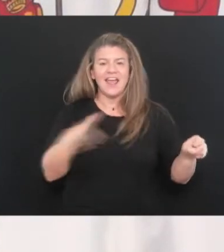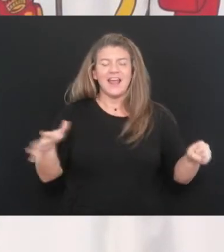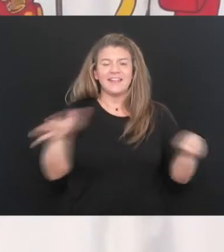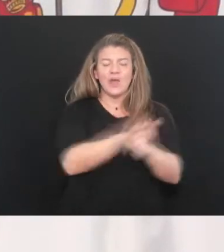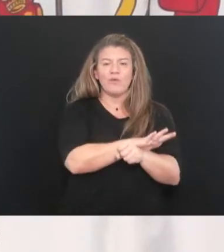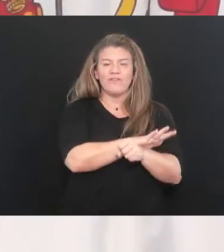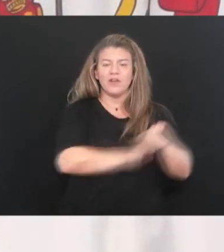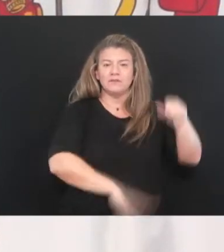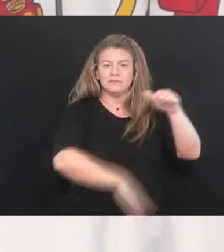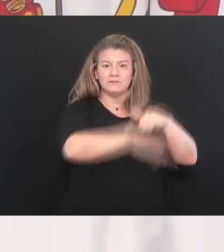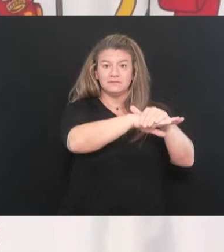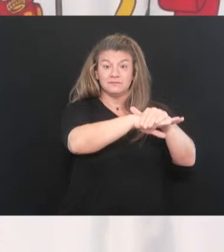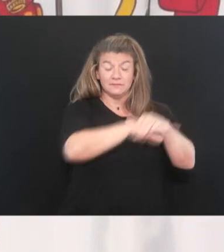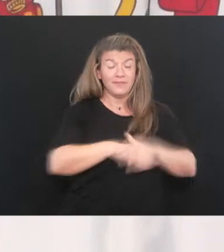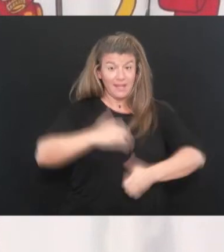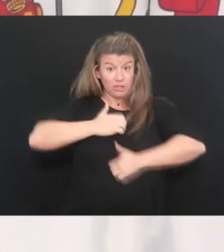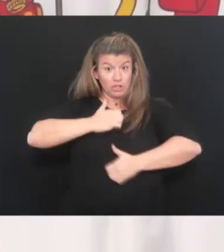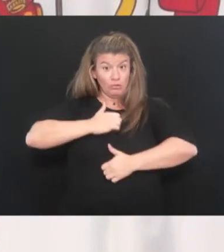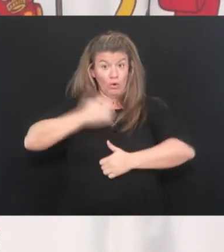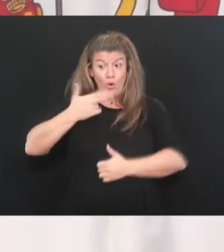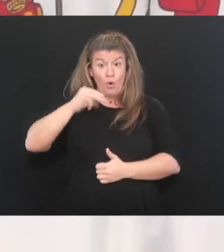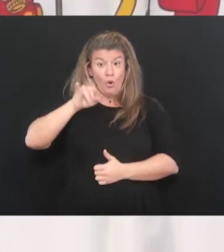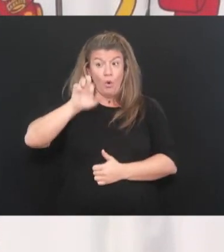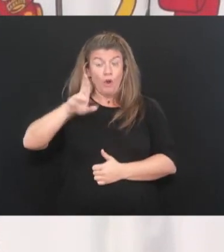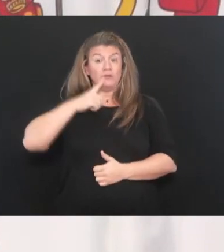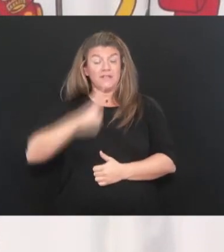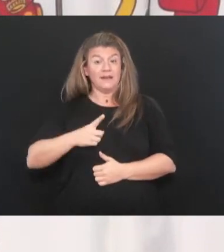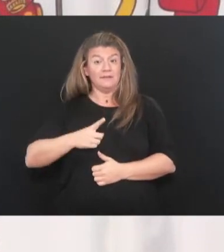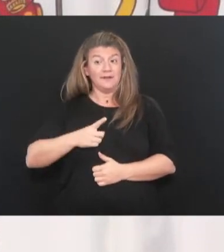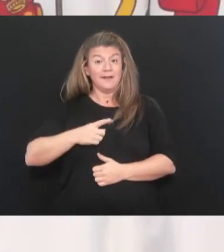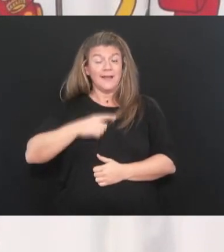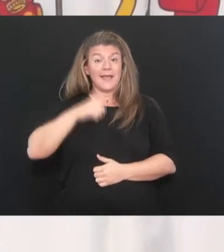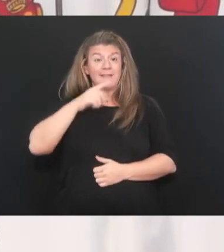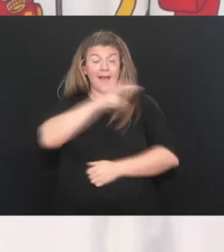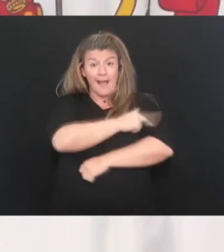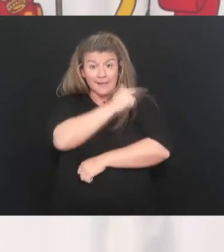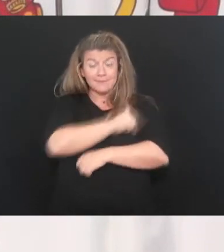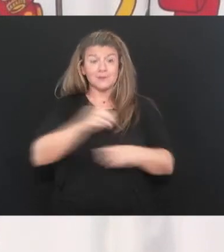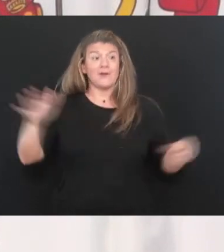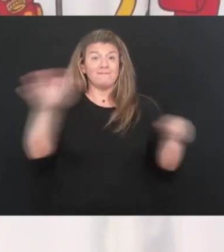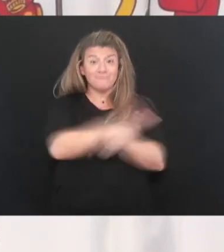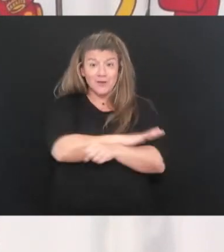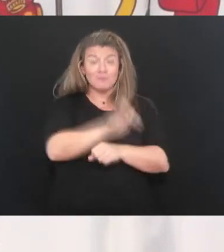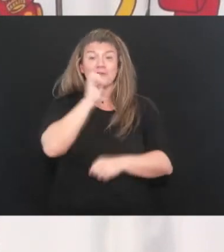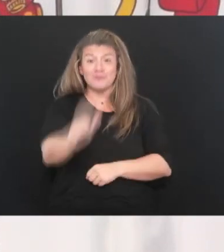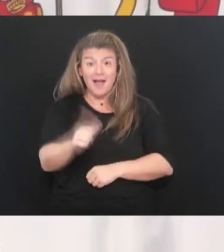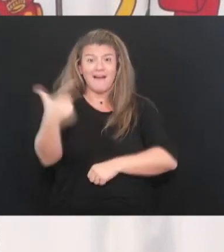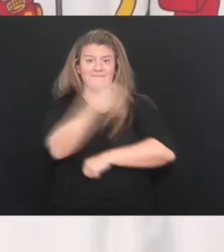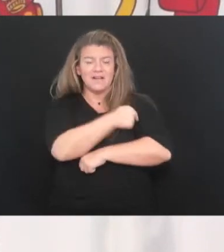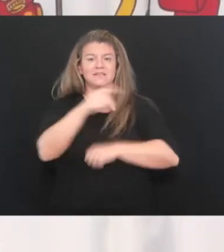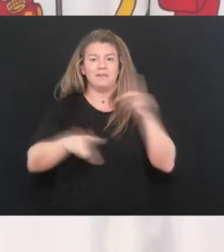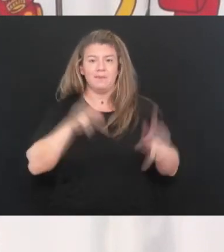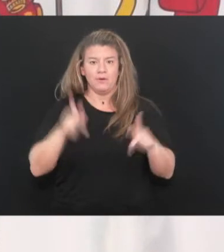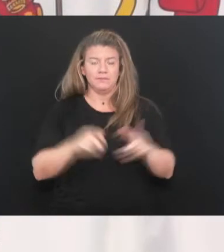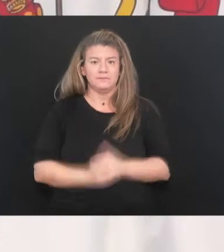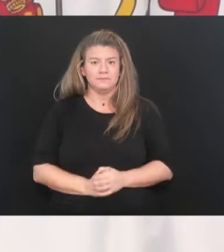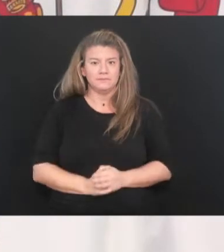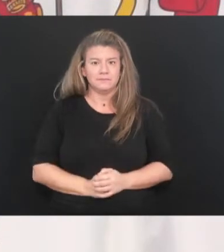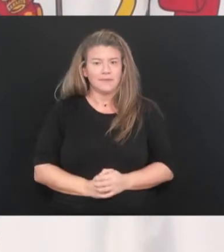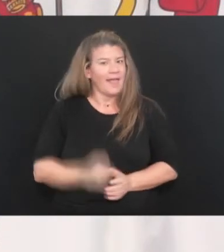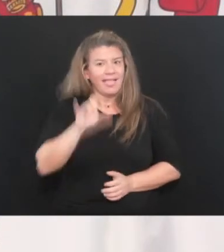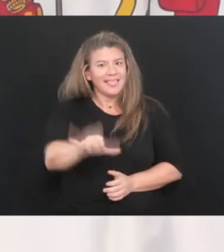in the general's words, the hospitals were filled with unvaccinated people. It wouldn't be